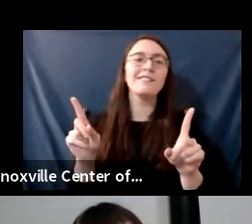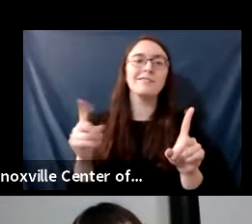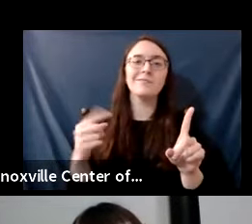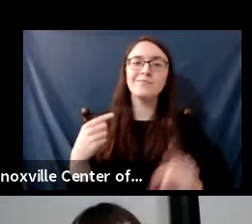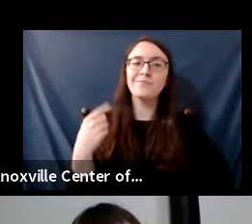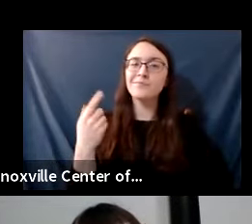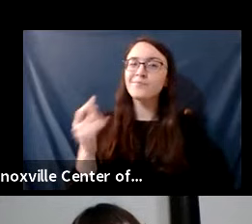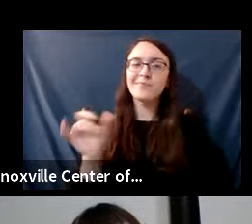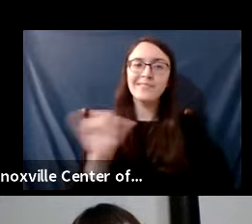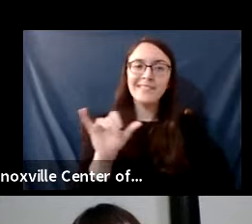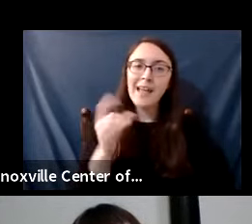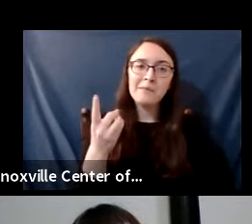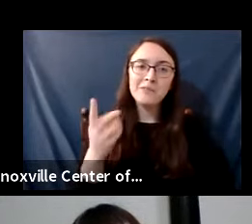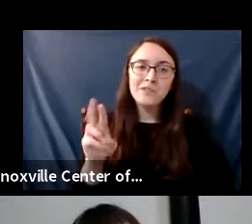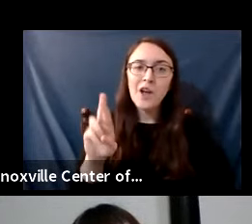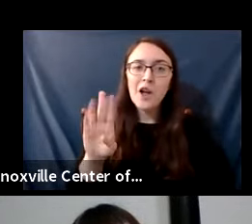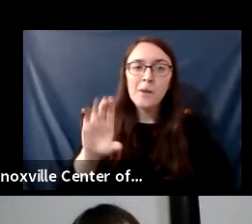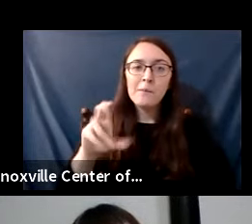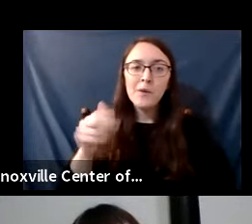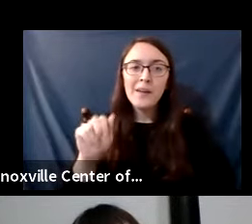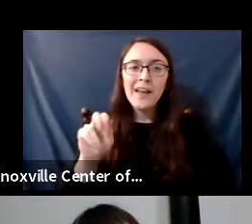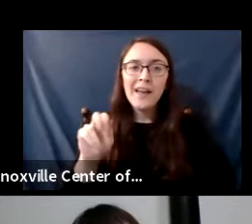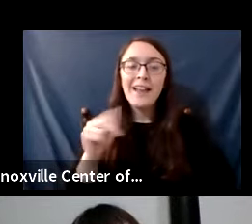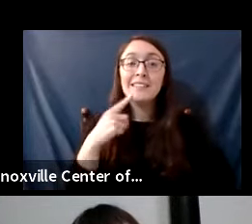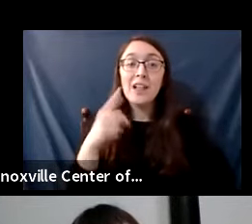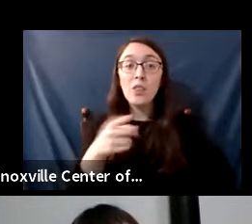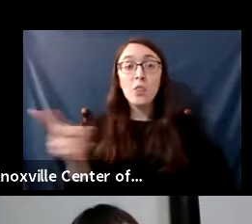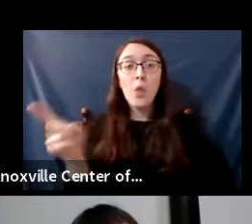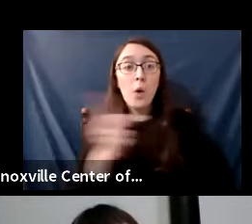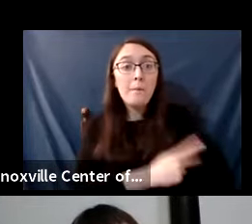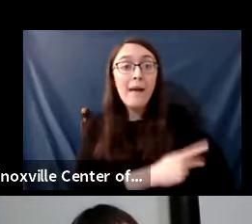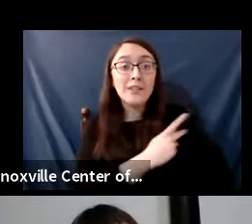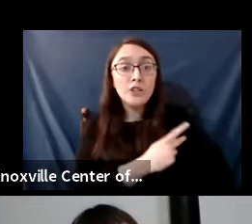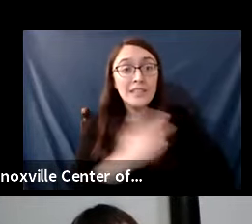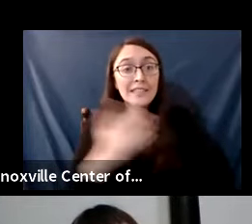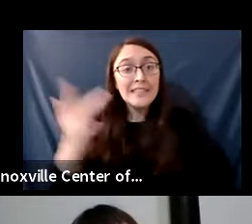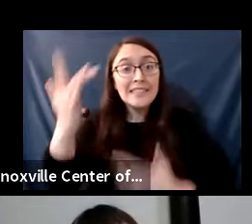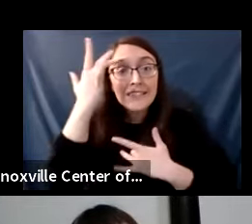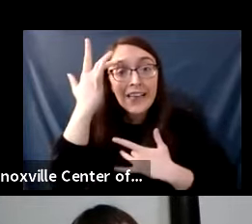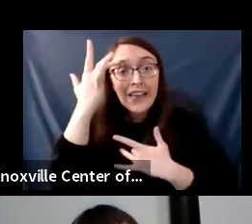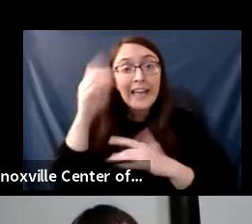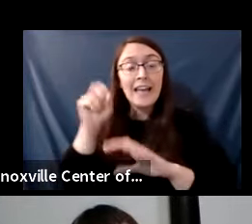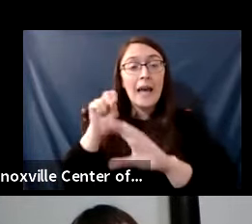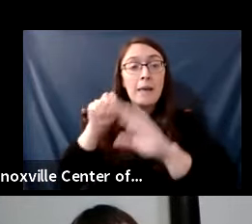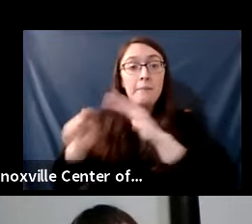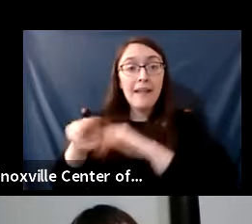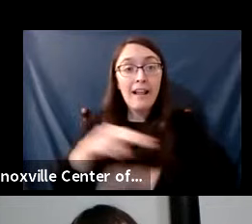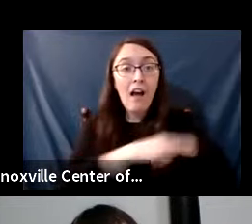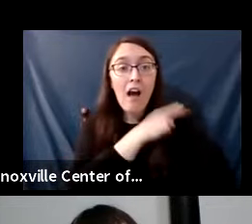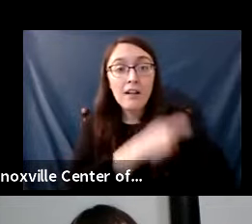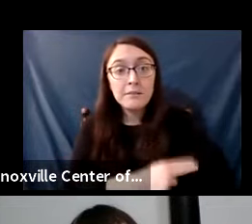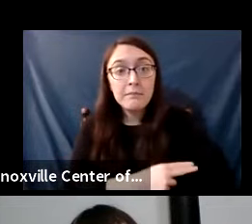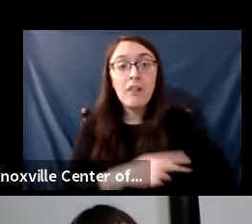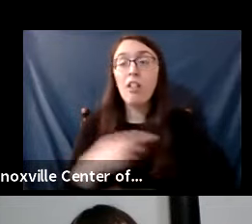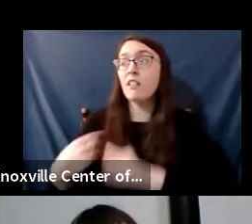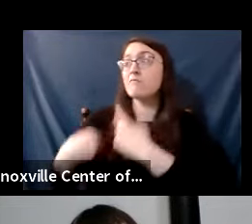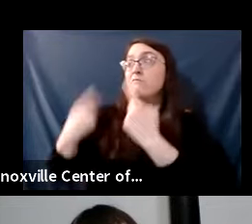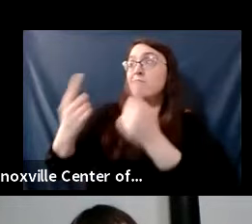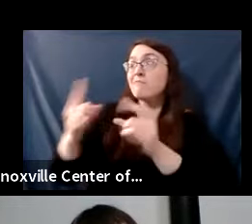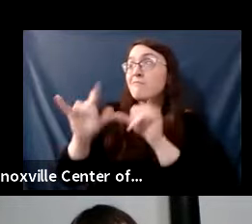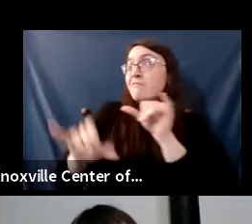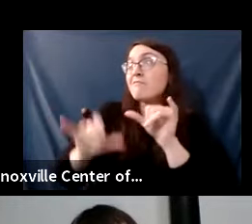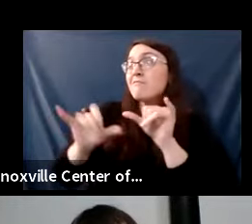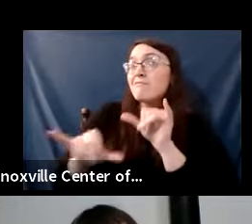she said, those are patients who were sick, admitted, maybe had a prolonged hospital course. And so we hope that